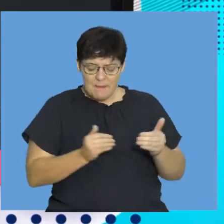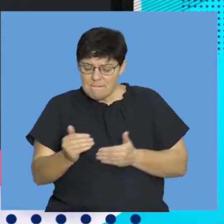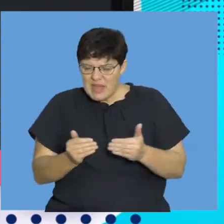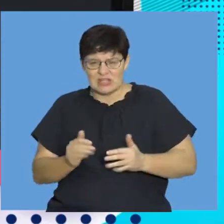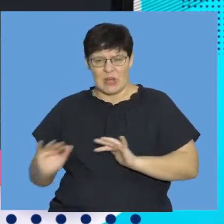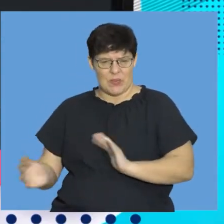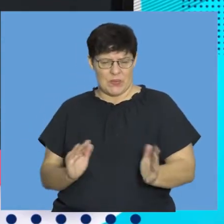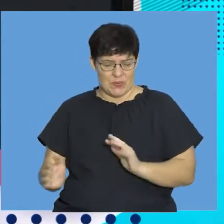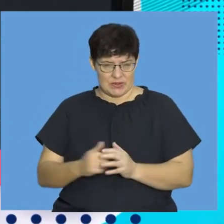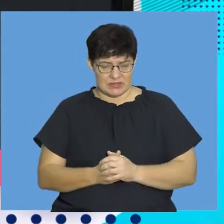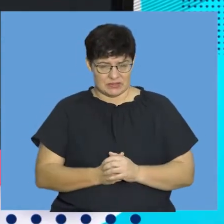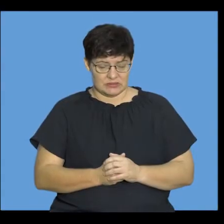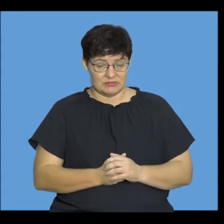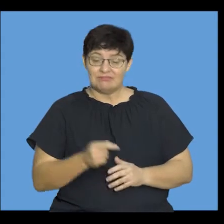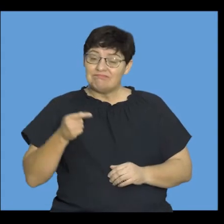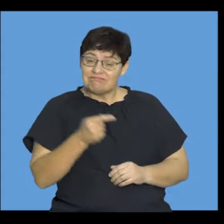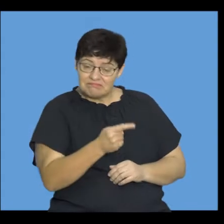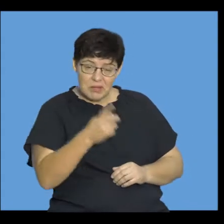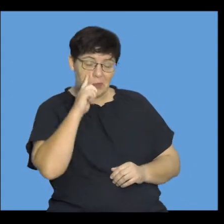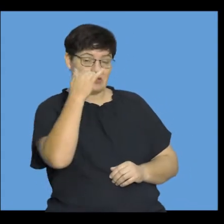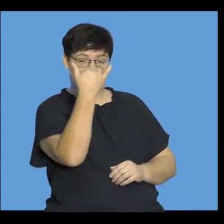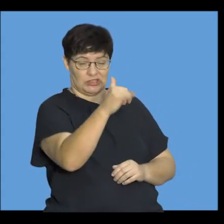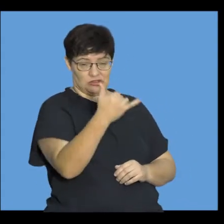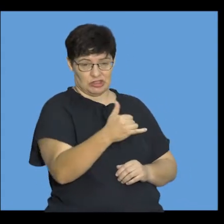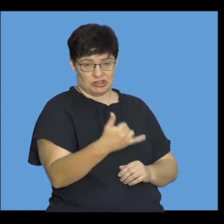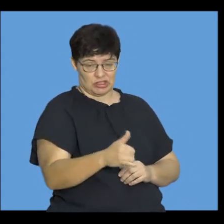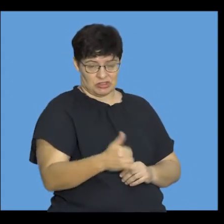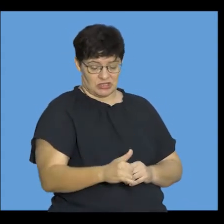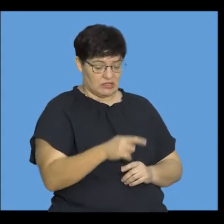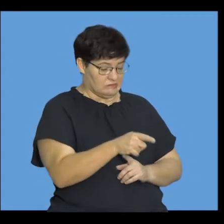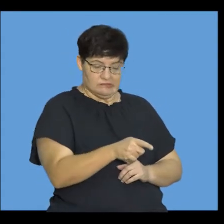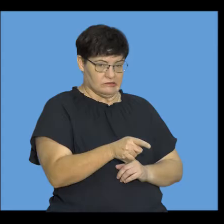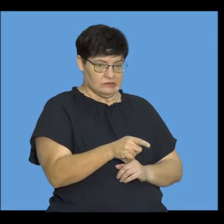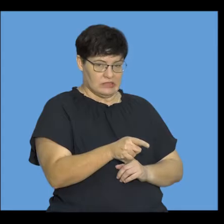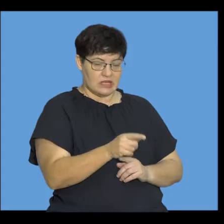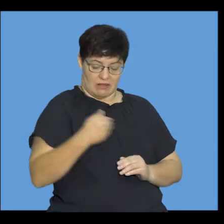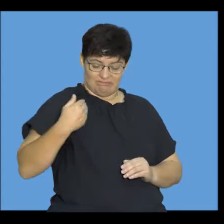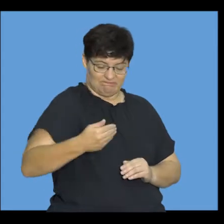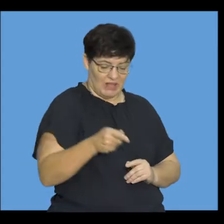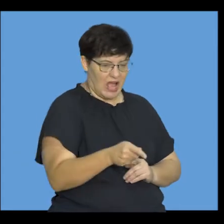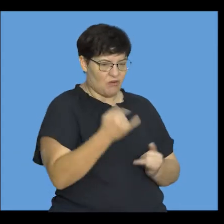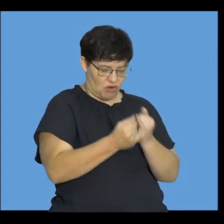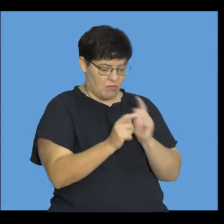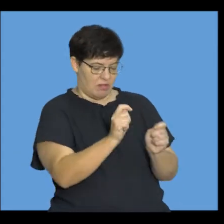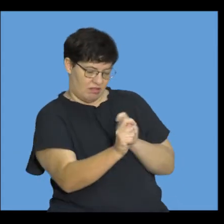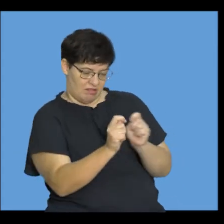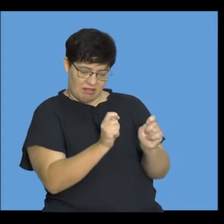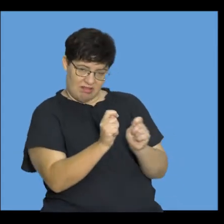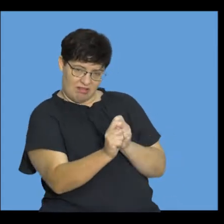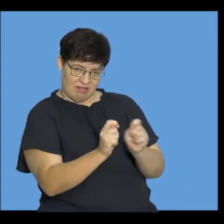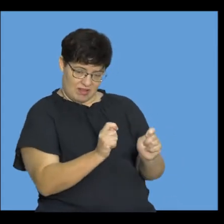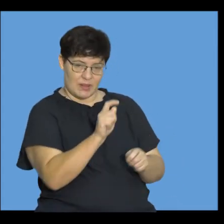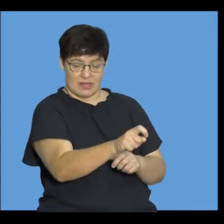it? So firstly, a budget should be checked and adapted regularly,